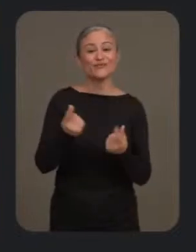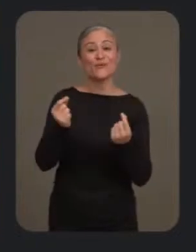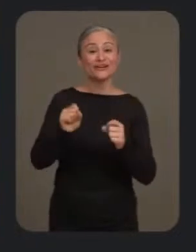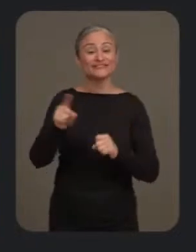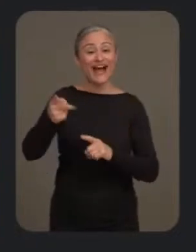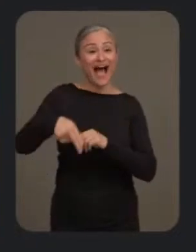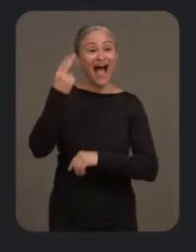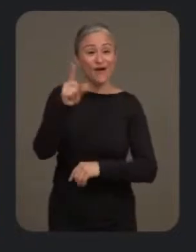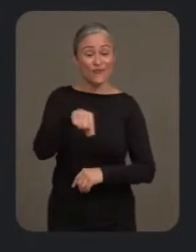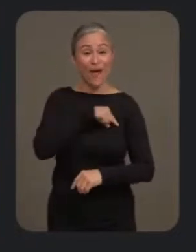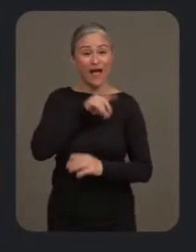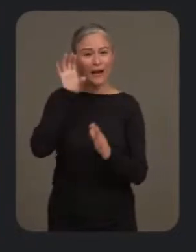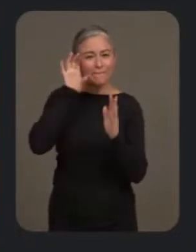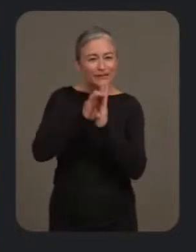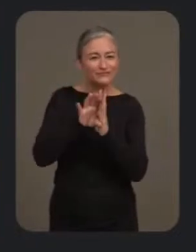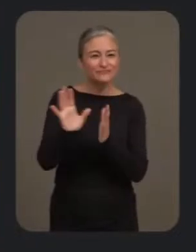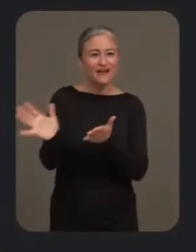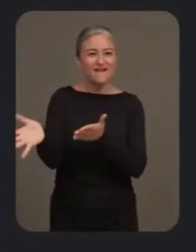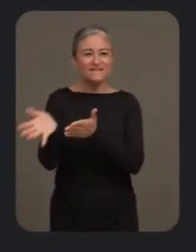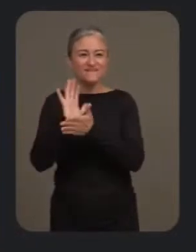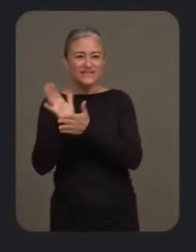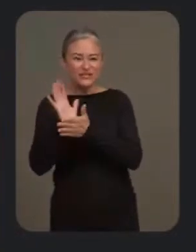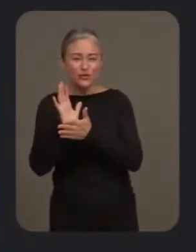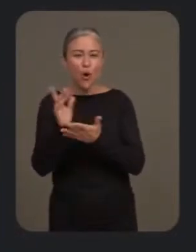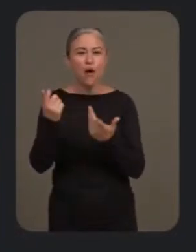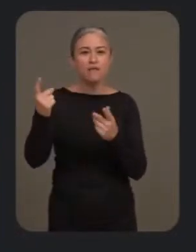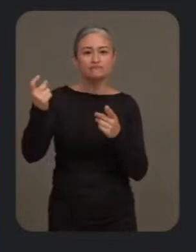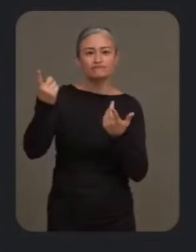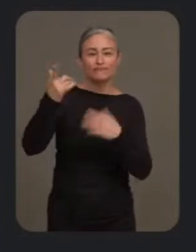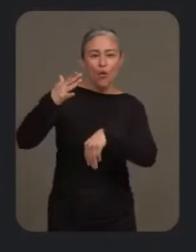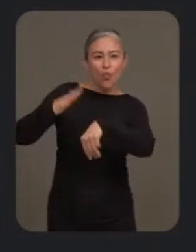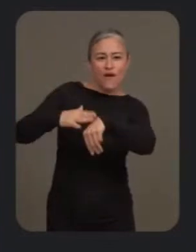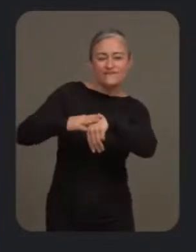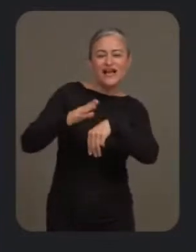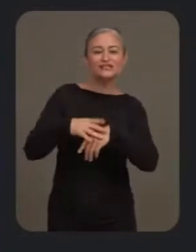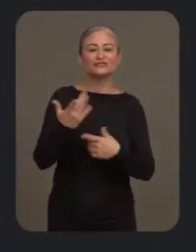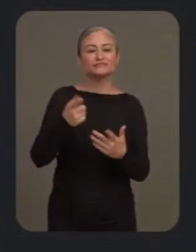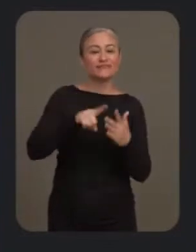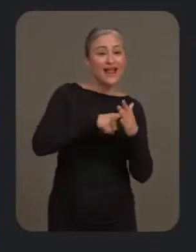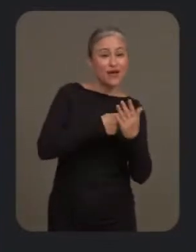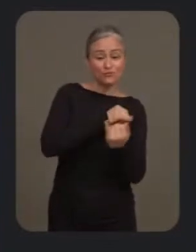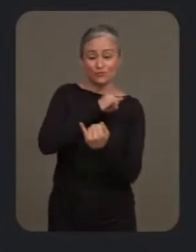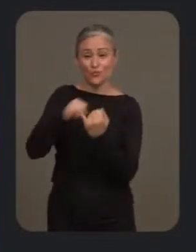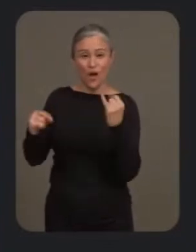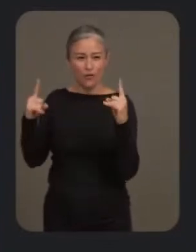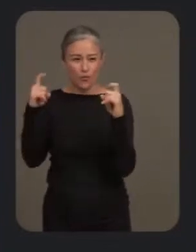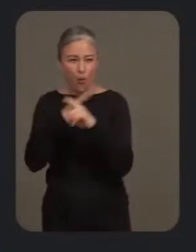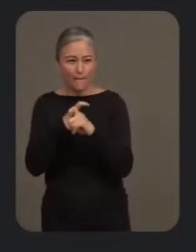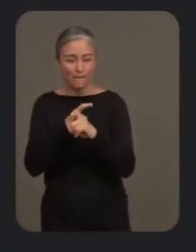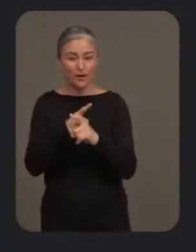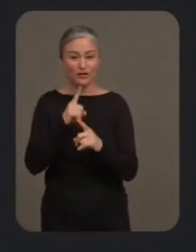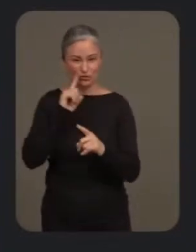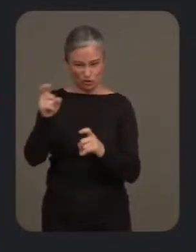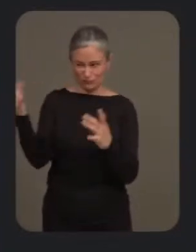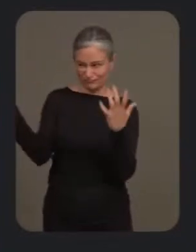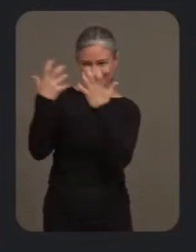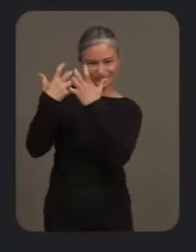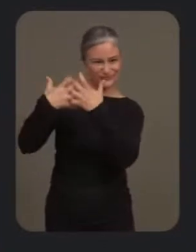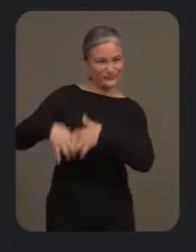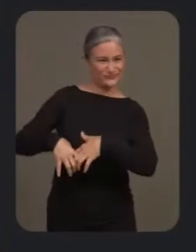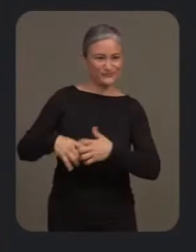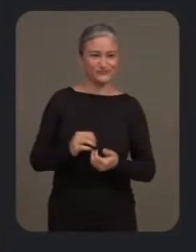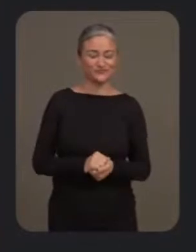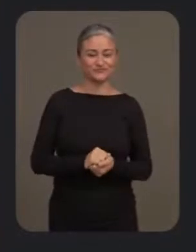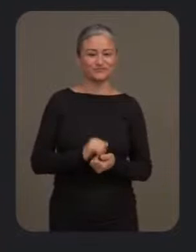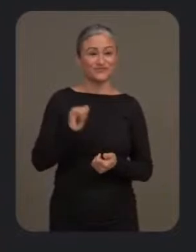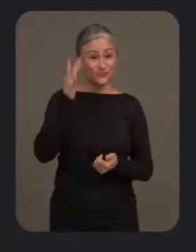quality images and video, getting typing notifications, and end-to-end encryption should all just work.